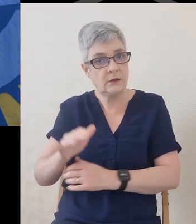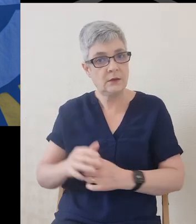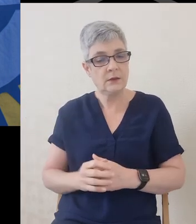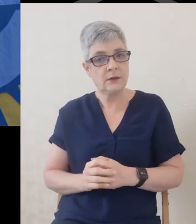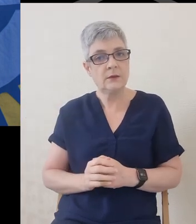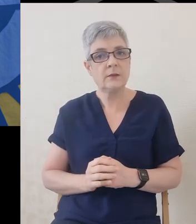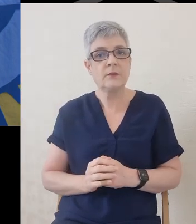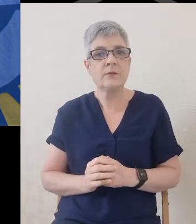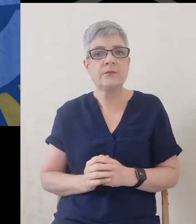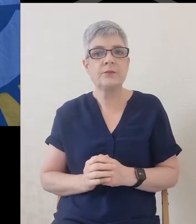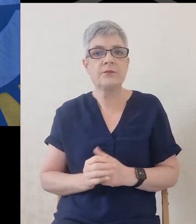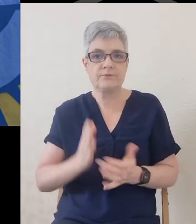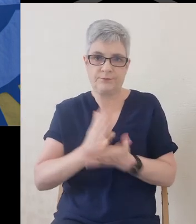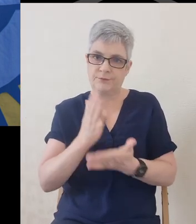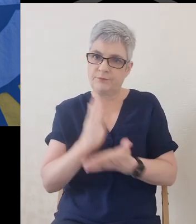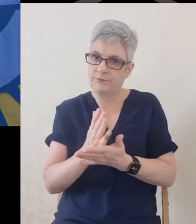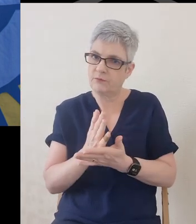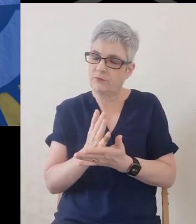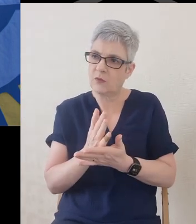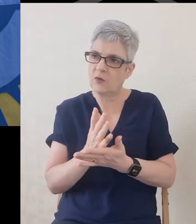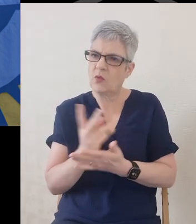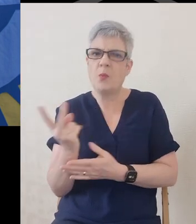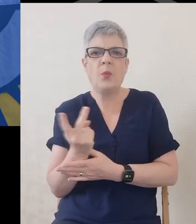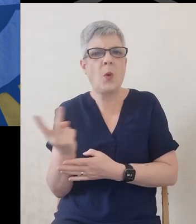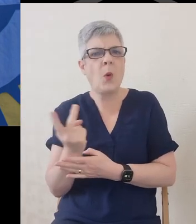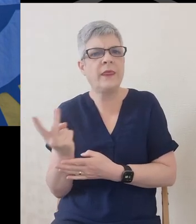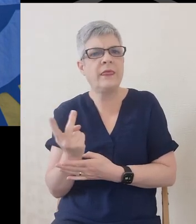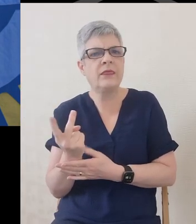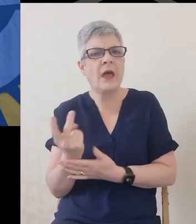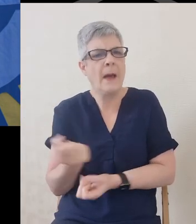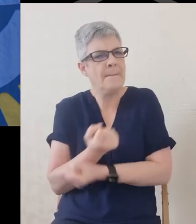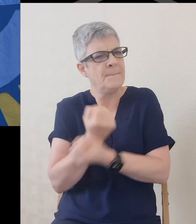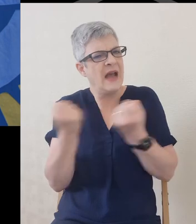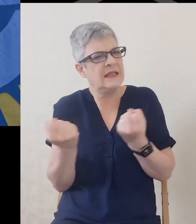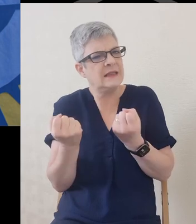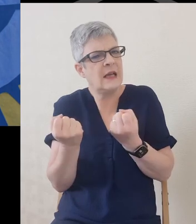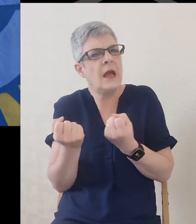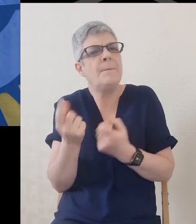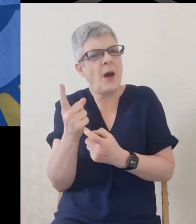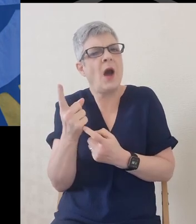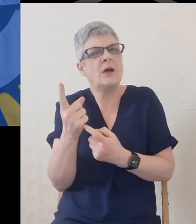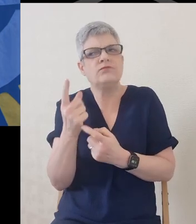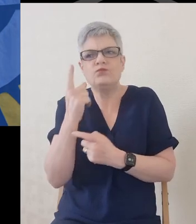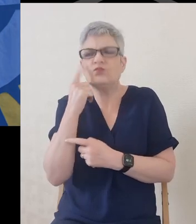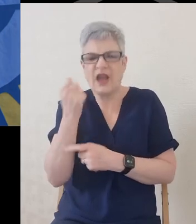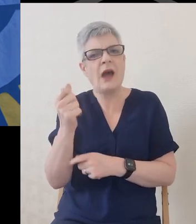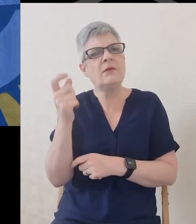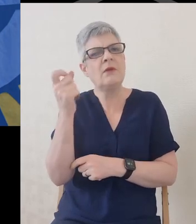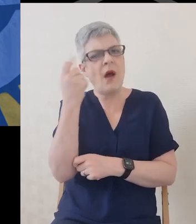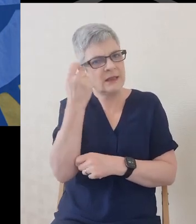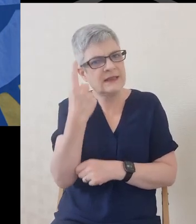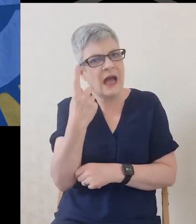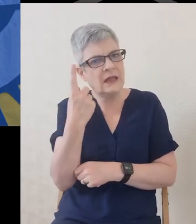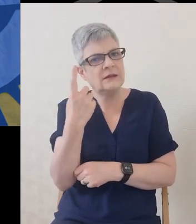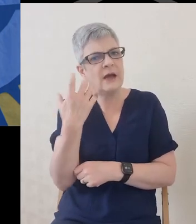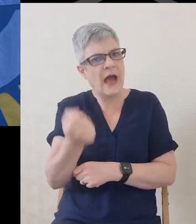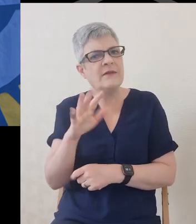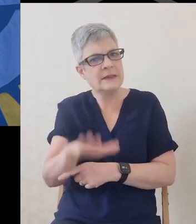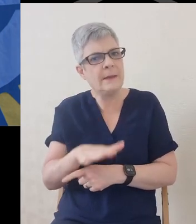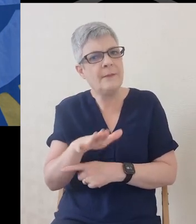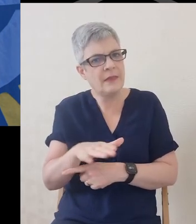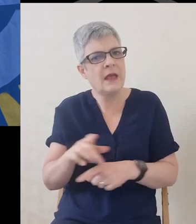And so you are both mighty and yet one who is able to understand and has sympathy with